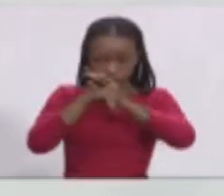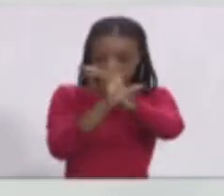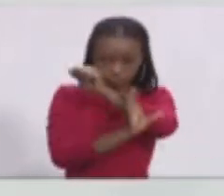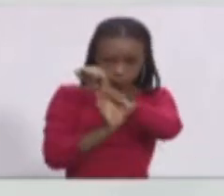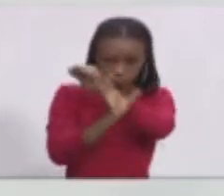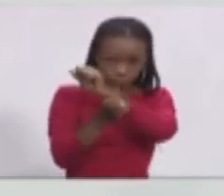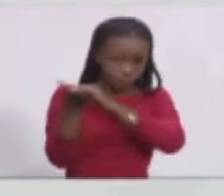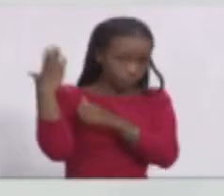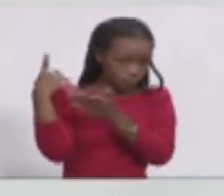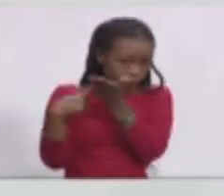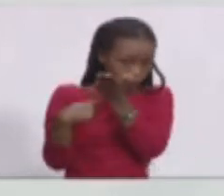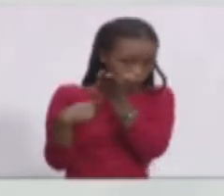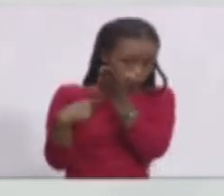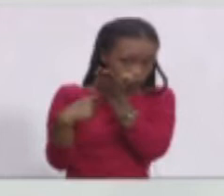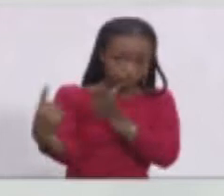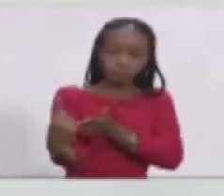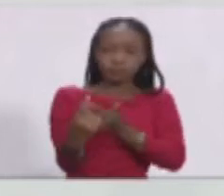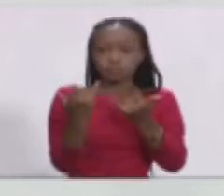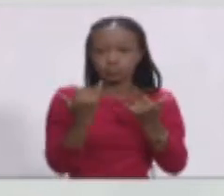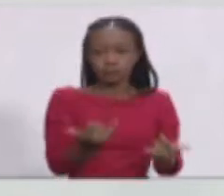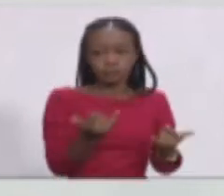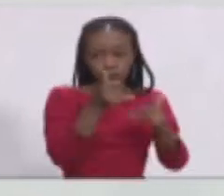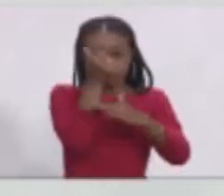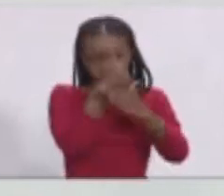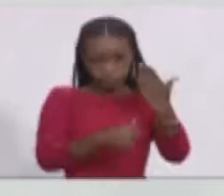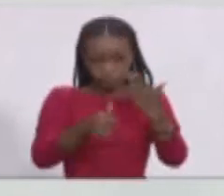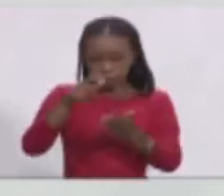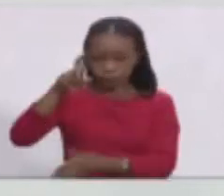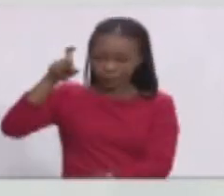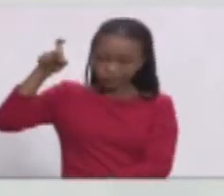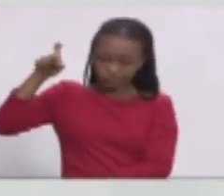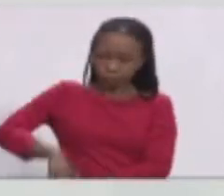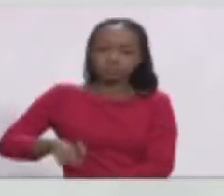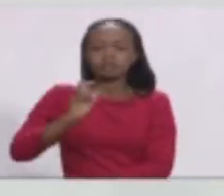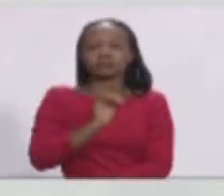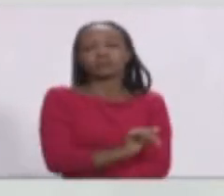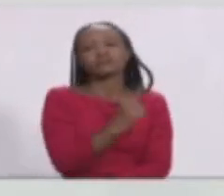week and are currently under mandatory quarantine.